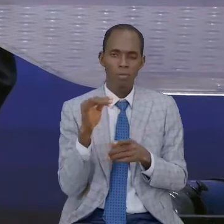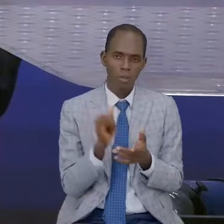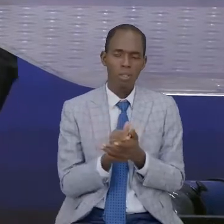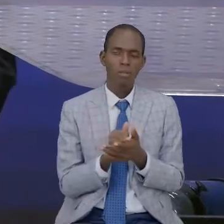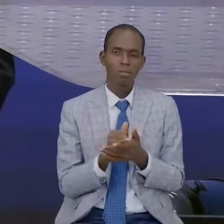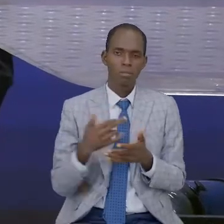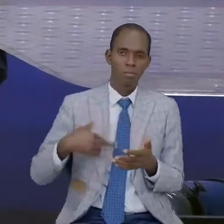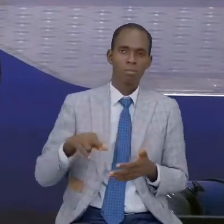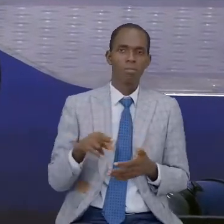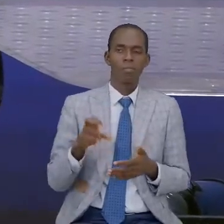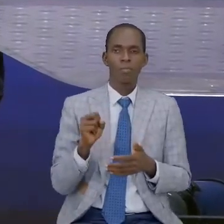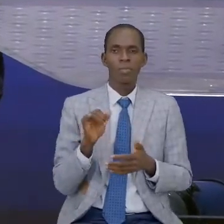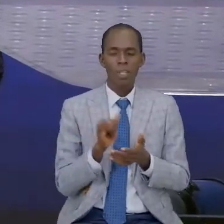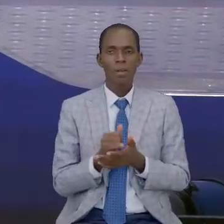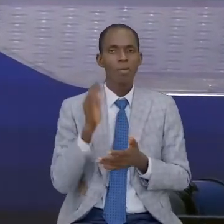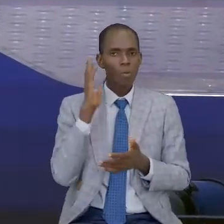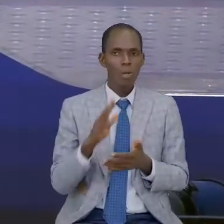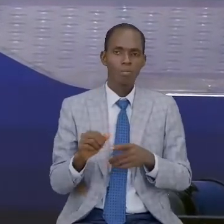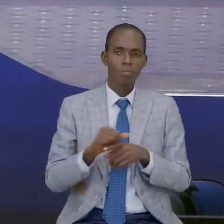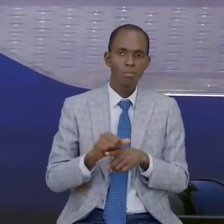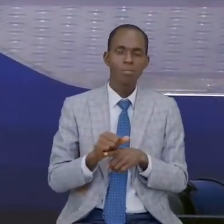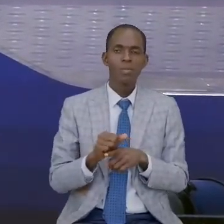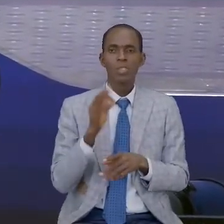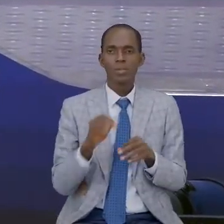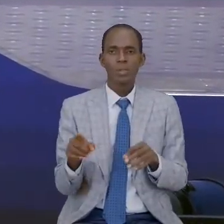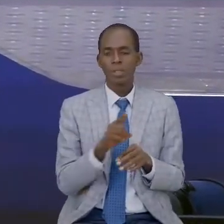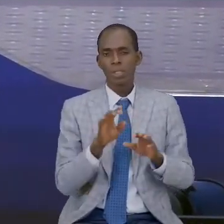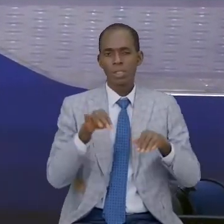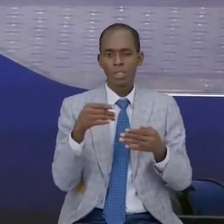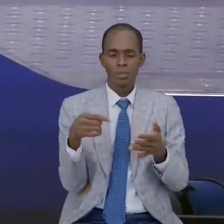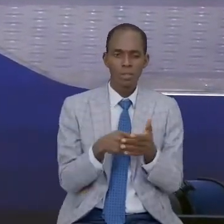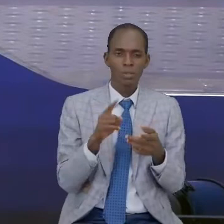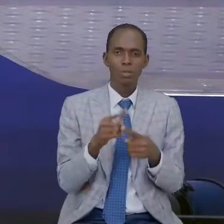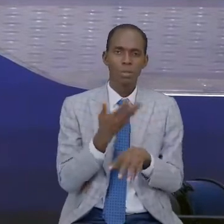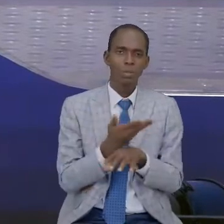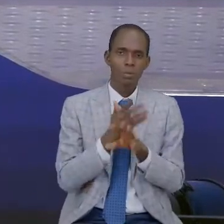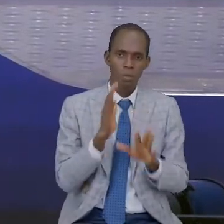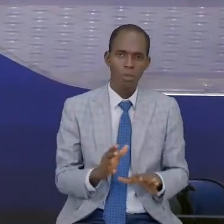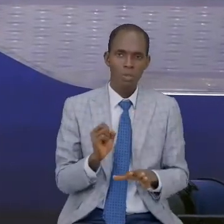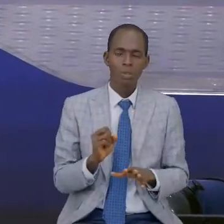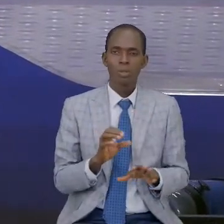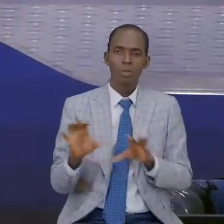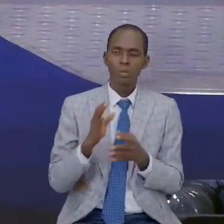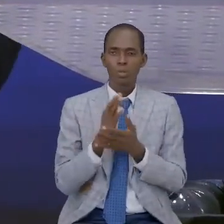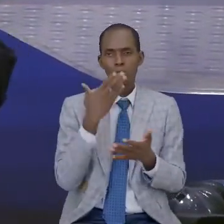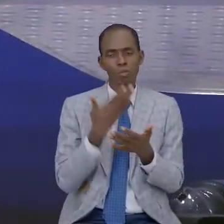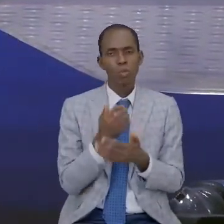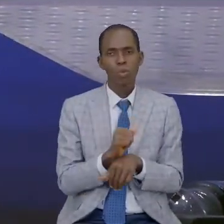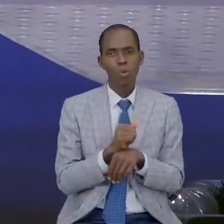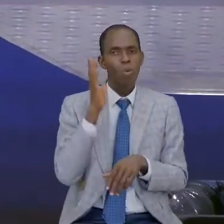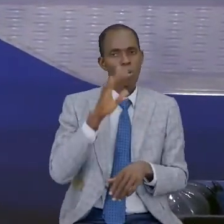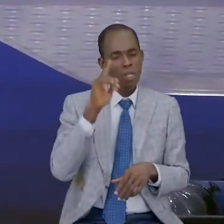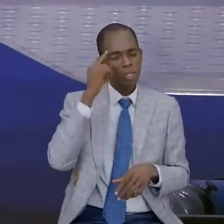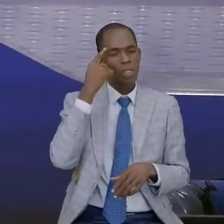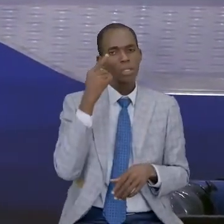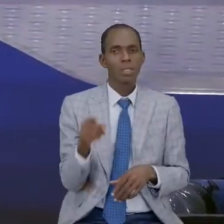religion that they will practice. If they give this to the beggar, or if they do some good work, they